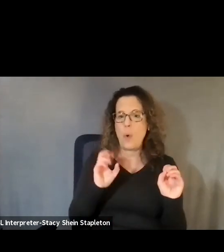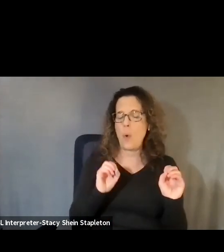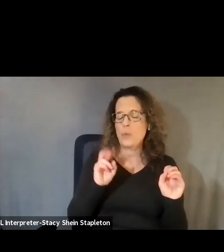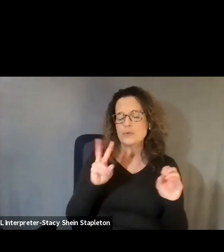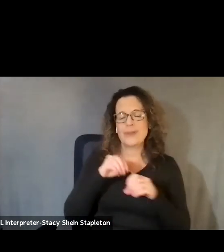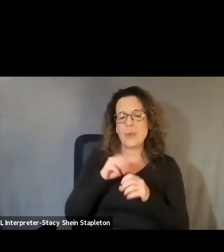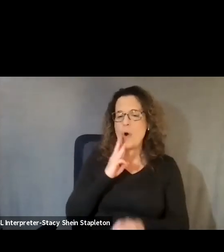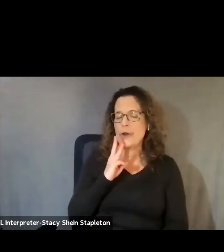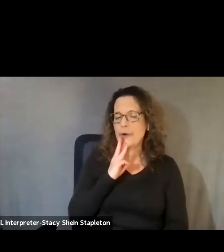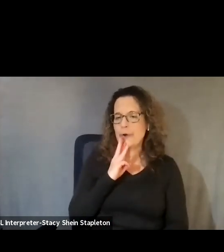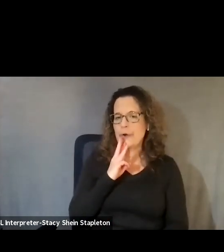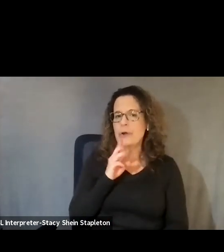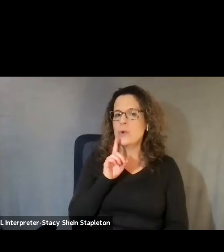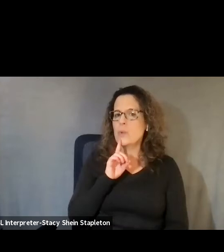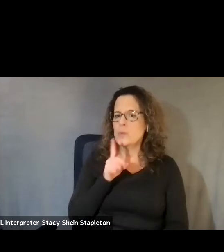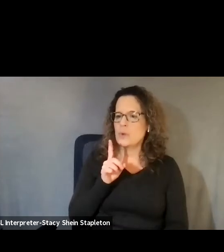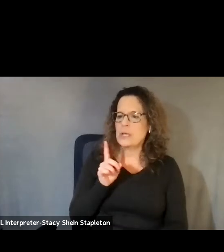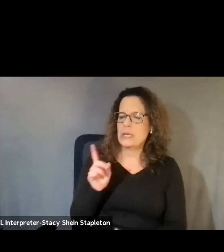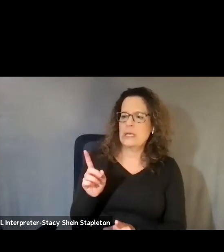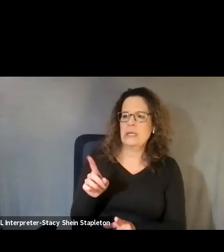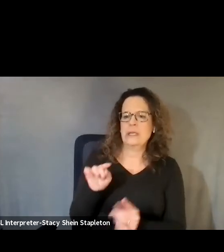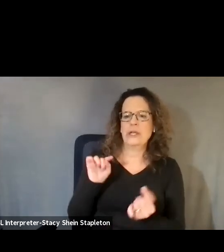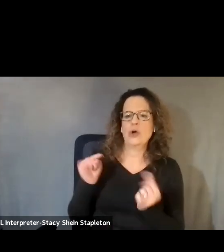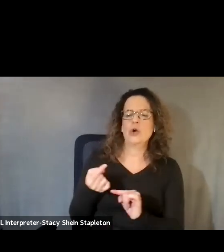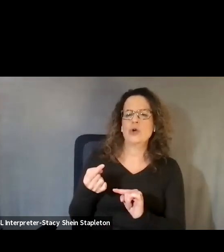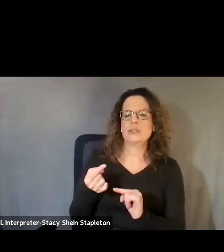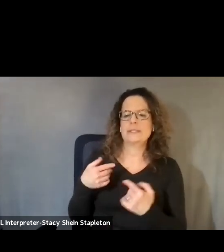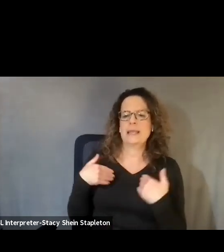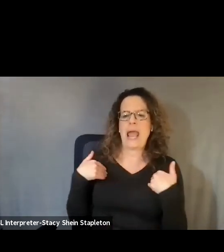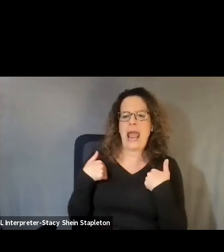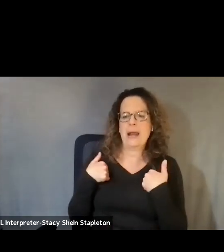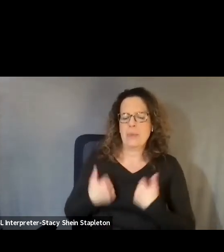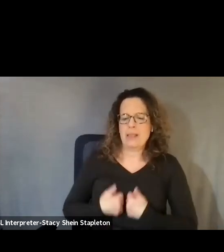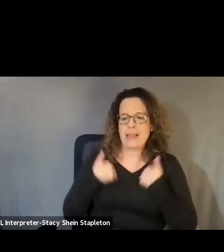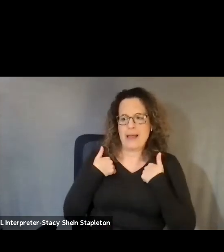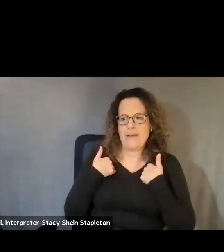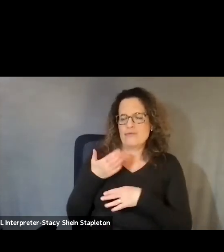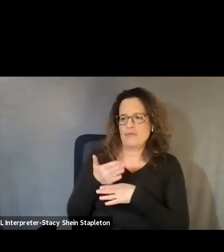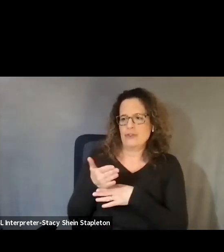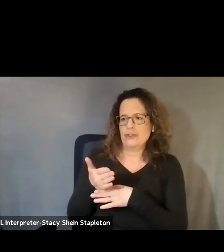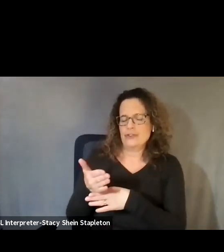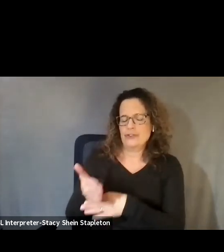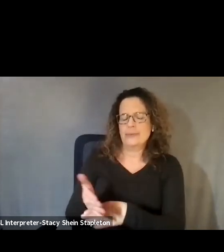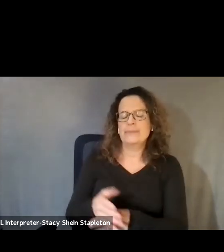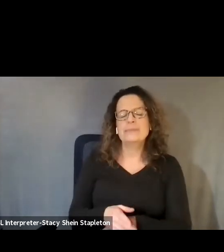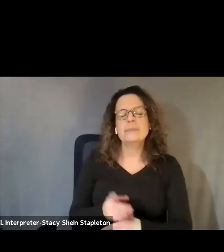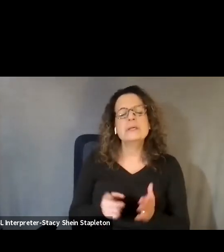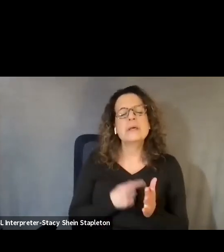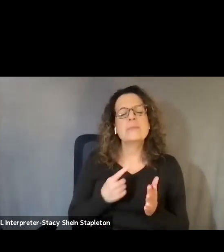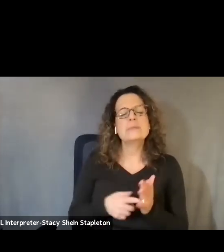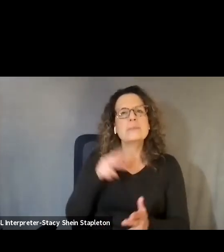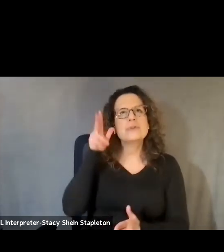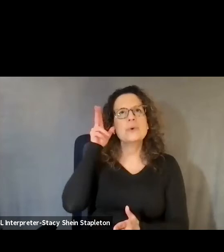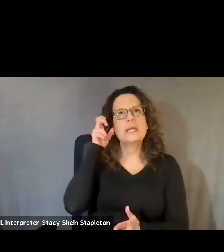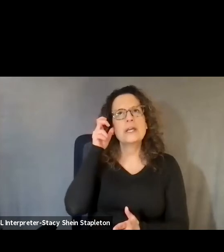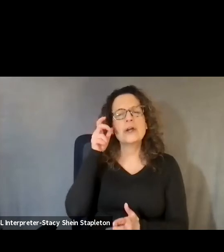in our water, it really hurts our aquatic life, hurts it badly. And in some instances, you hear hypoxia